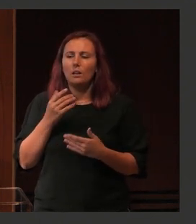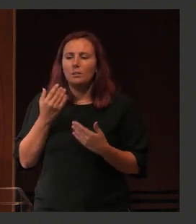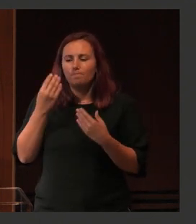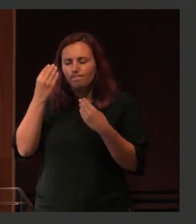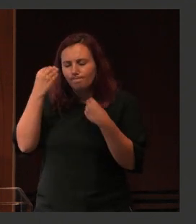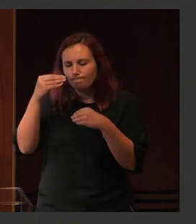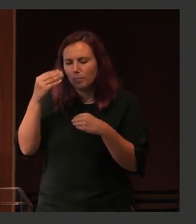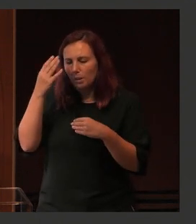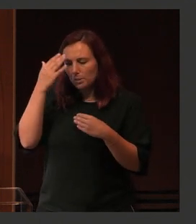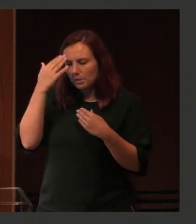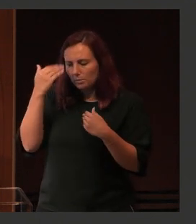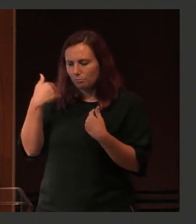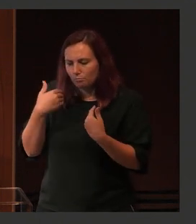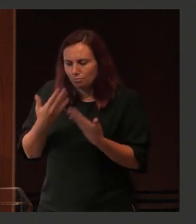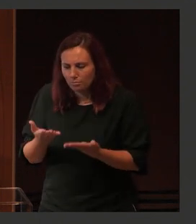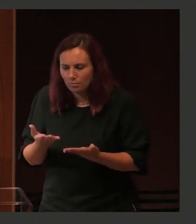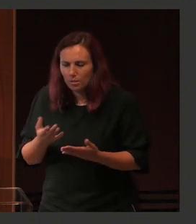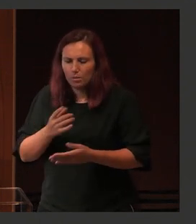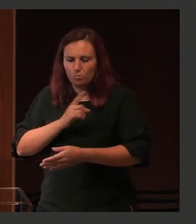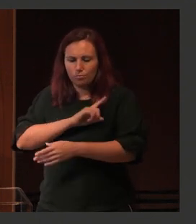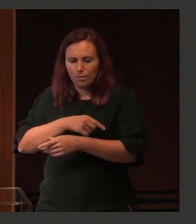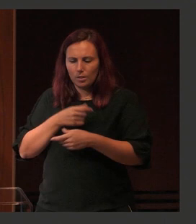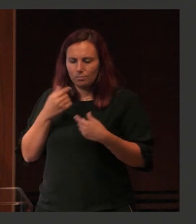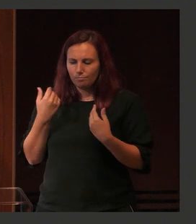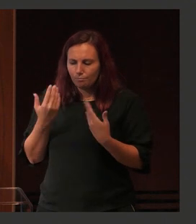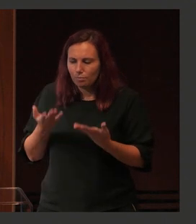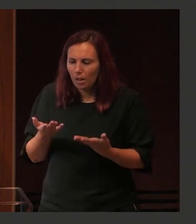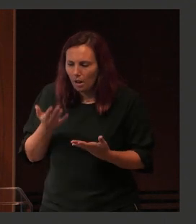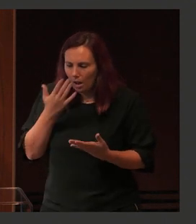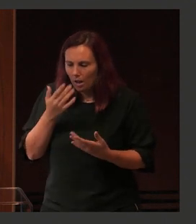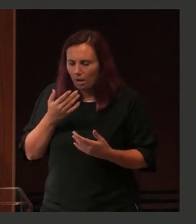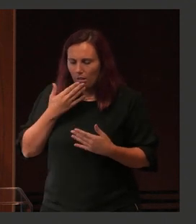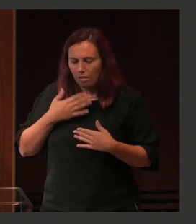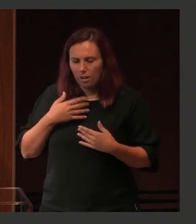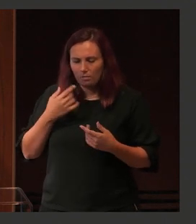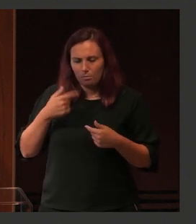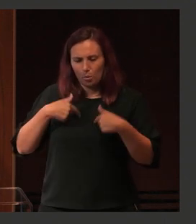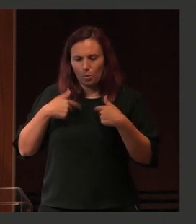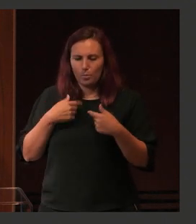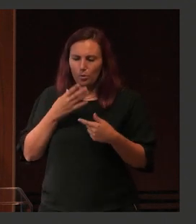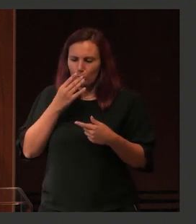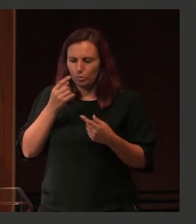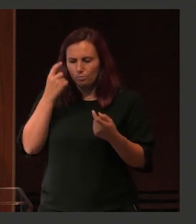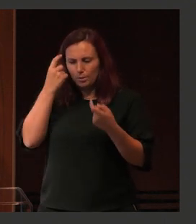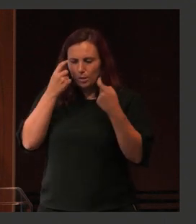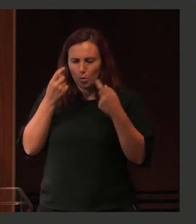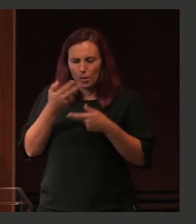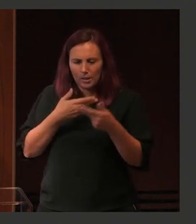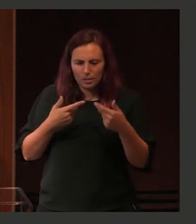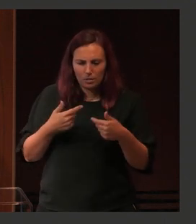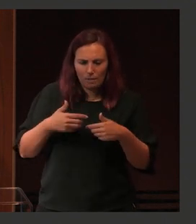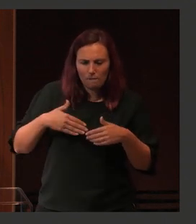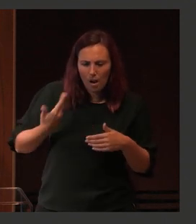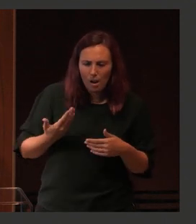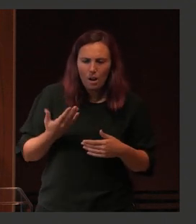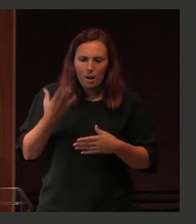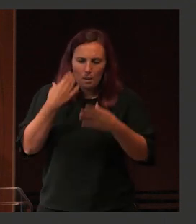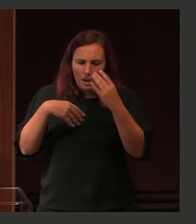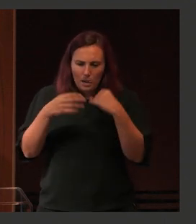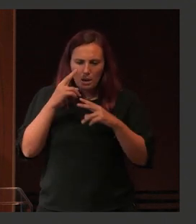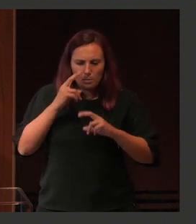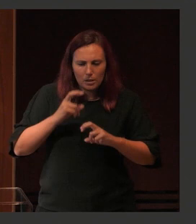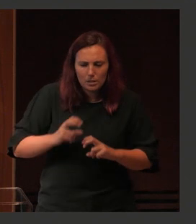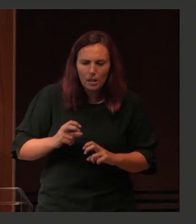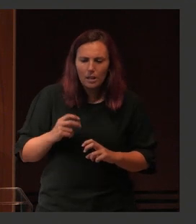thinkers, effective researchers, and also lifelong learners. So the school library also contributes to